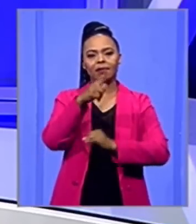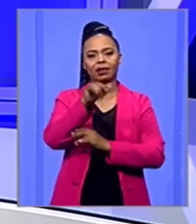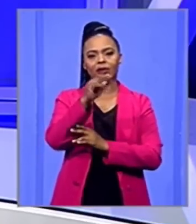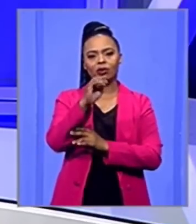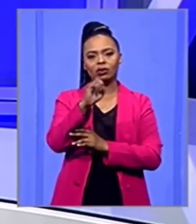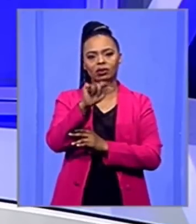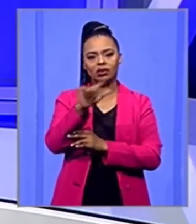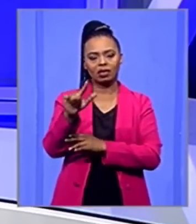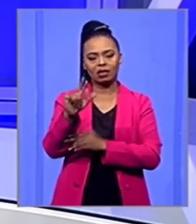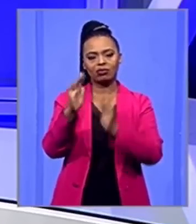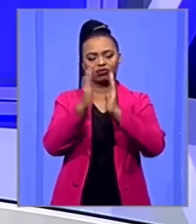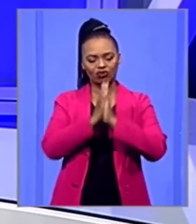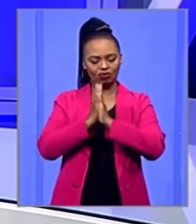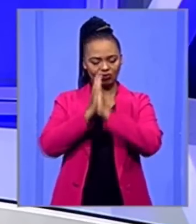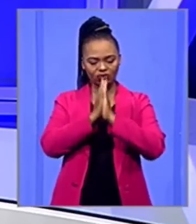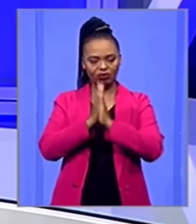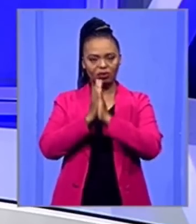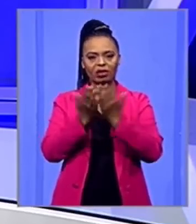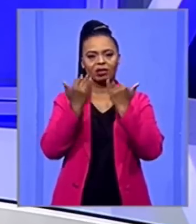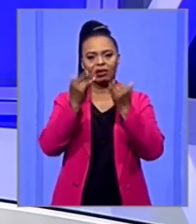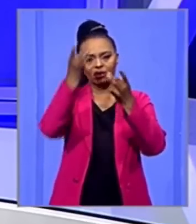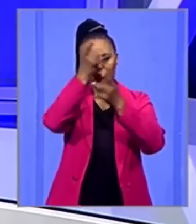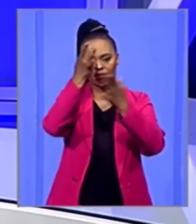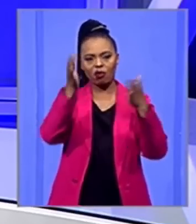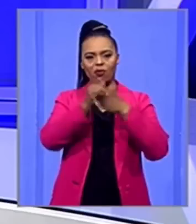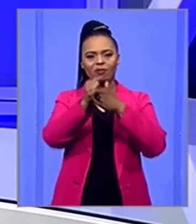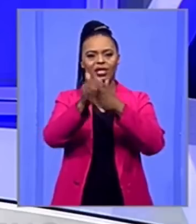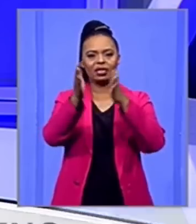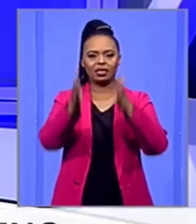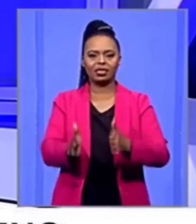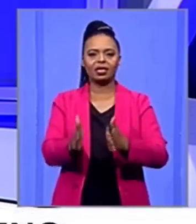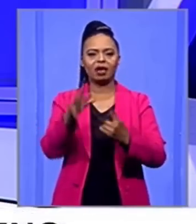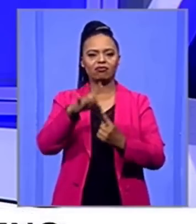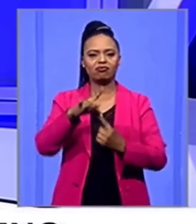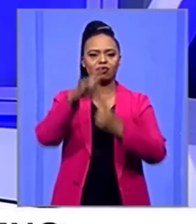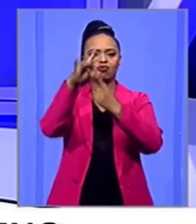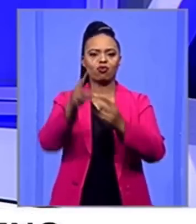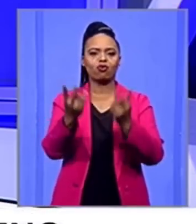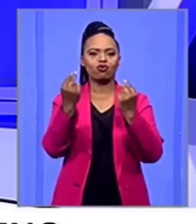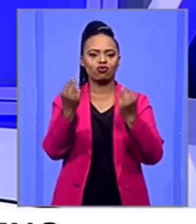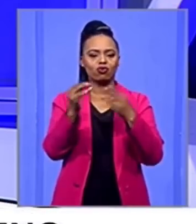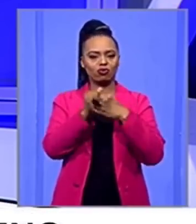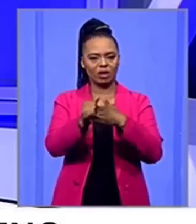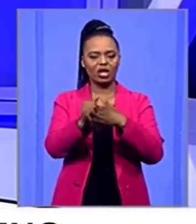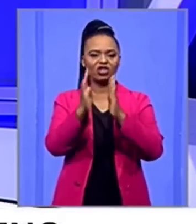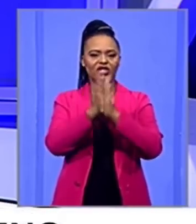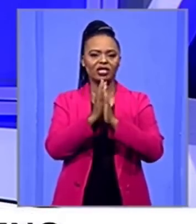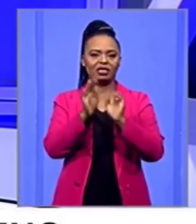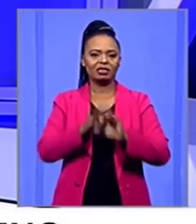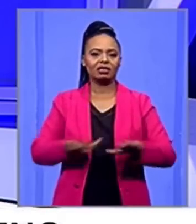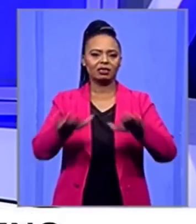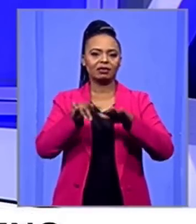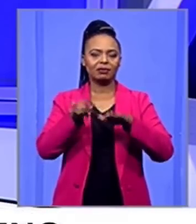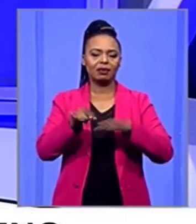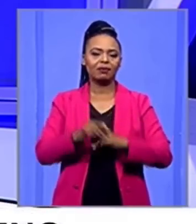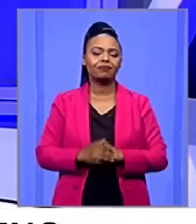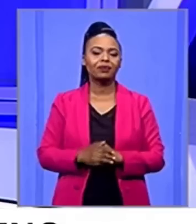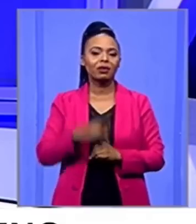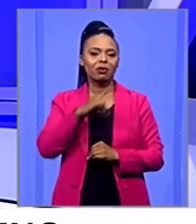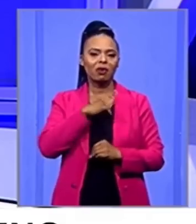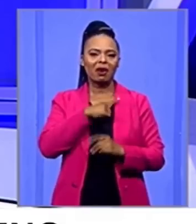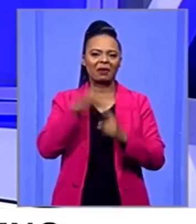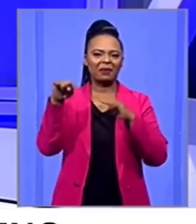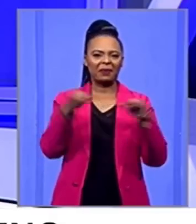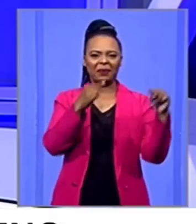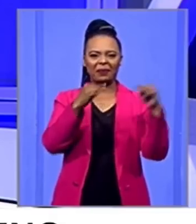Holiness Church e re e tla tsebisha moetapele wa yona yo muswa go etapele kereke yeo. Seo ke ka morago ga ntwa